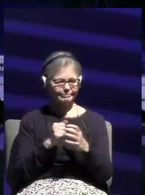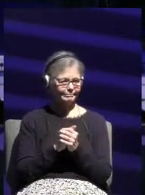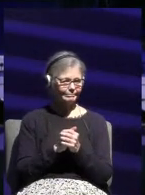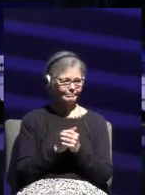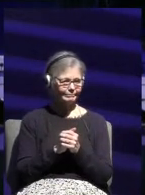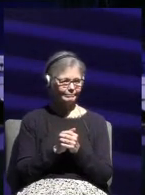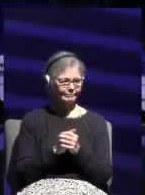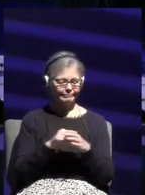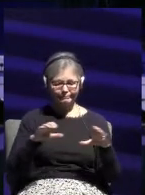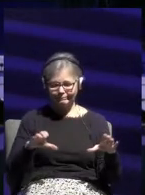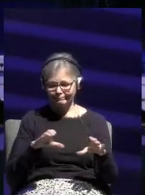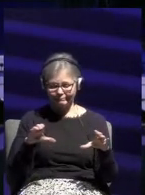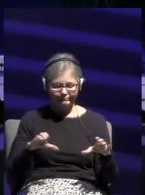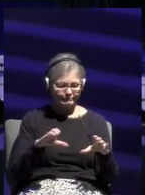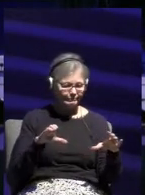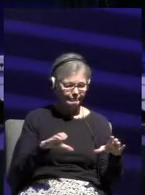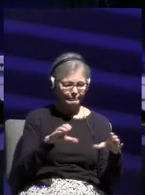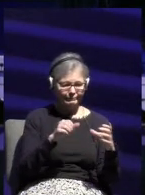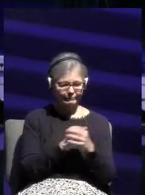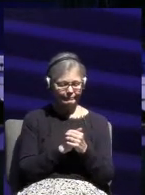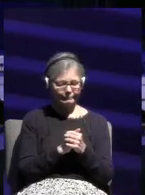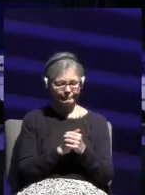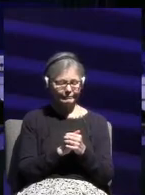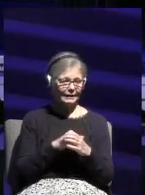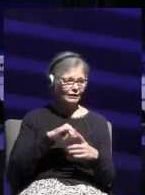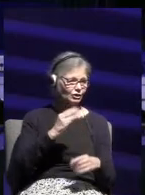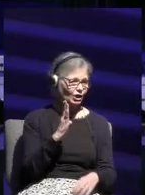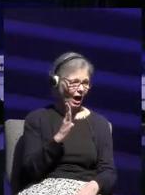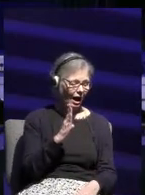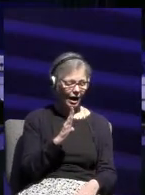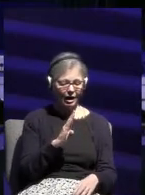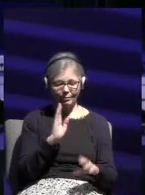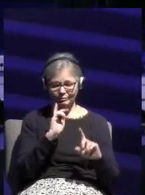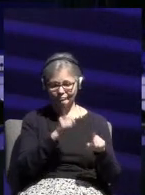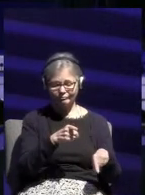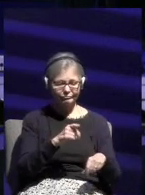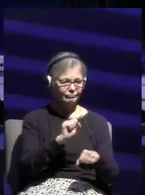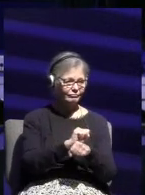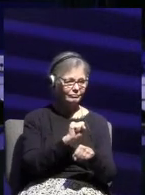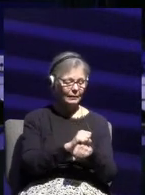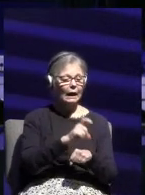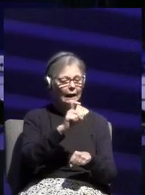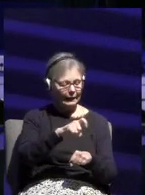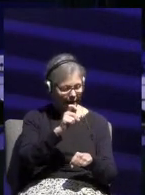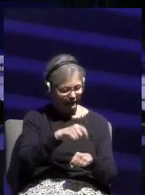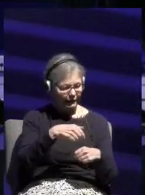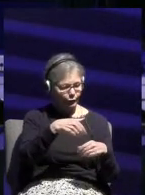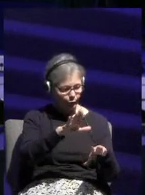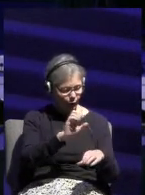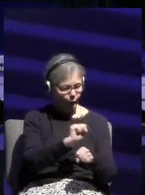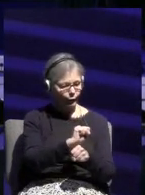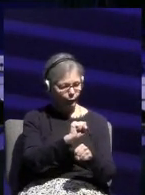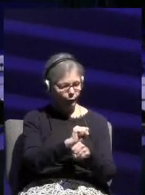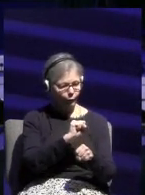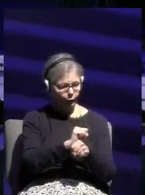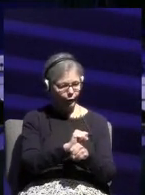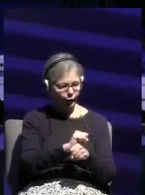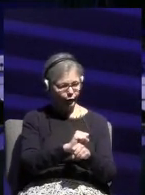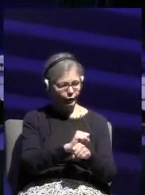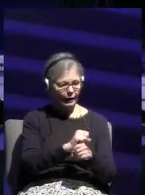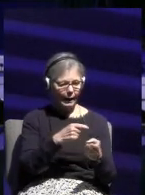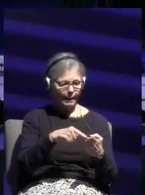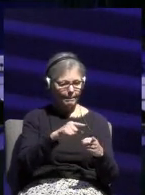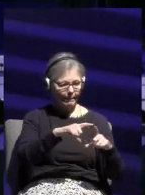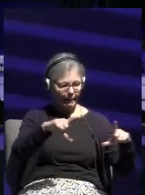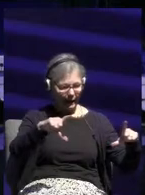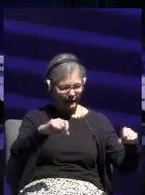fleeting. We go and we do our job because we got to pound out the hours, because we got to get the paycheck,